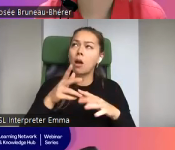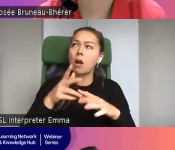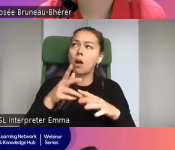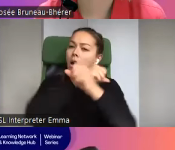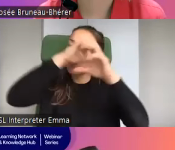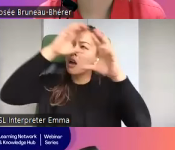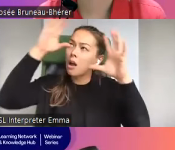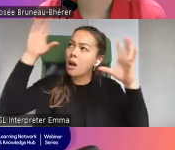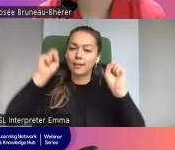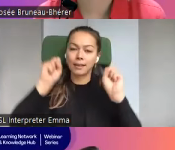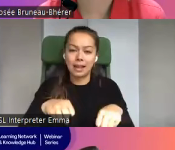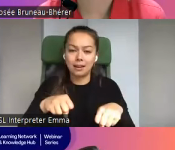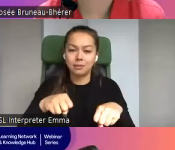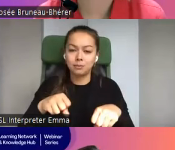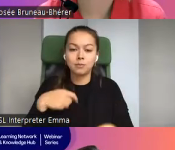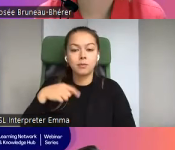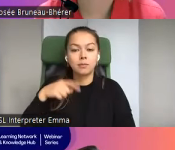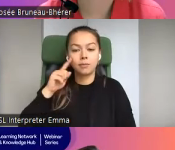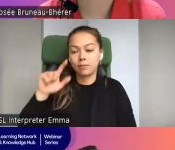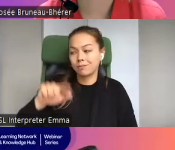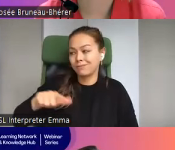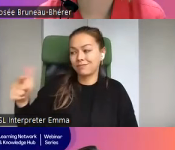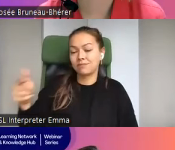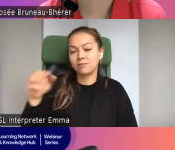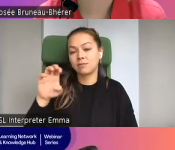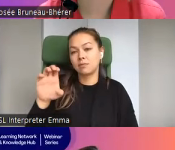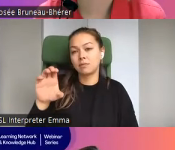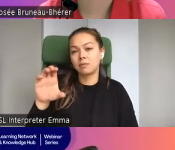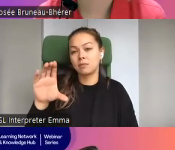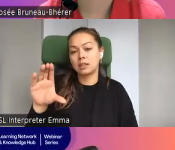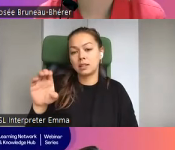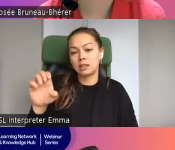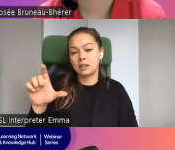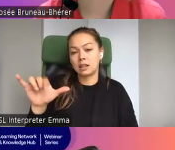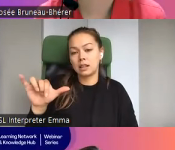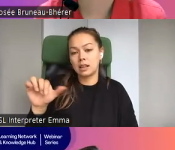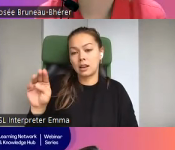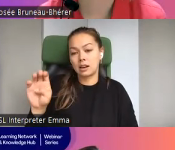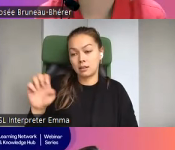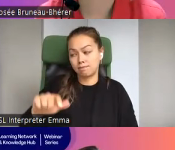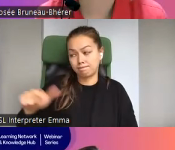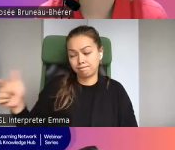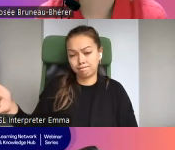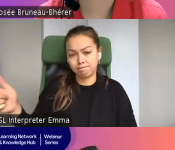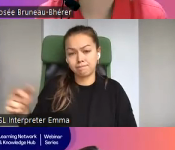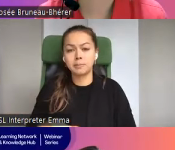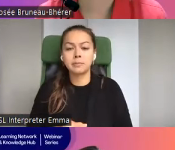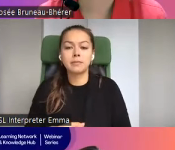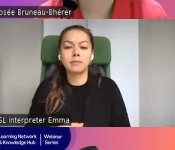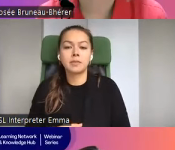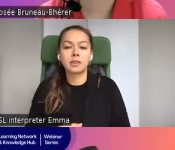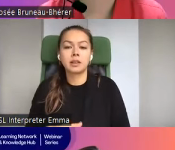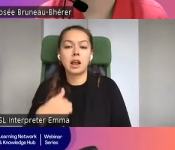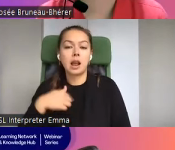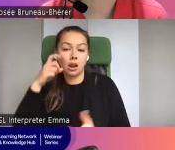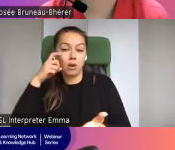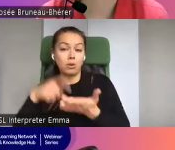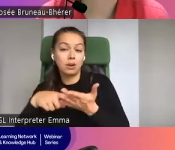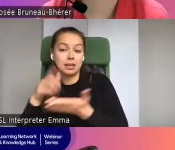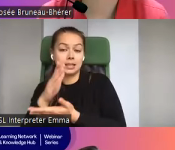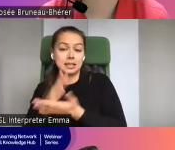ask us some questions from the audience. So I see that some questions are similar, so I'm going to regroup some of them in